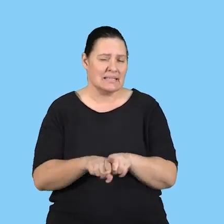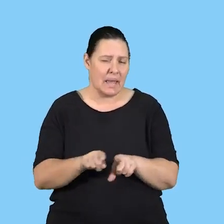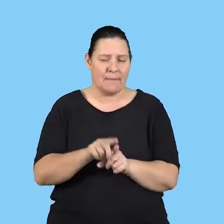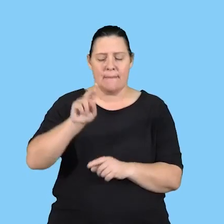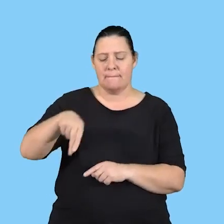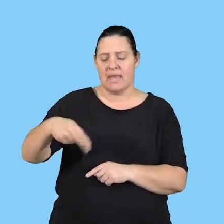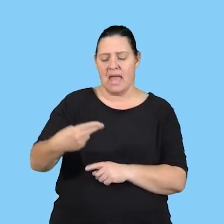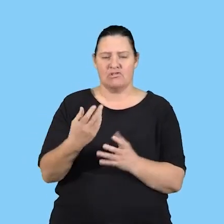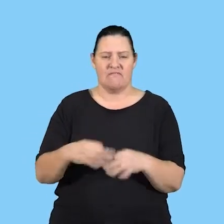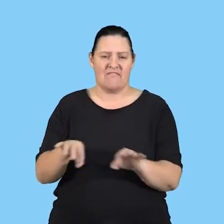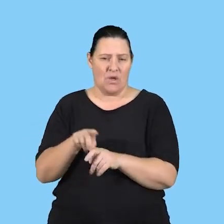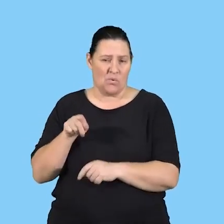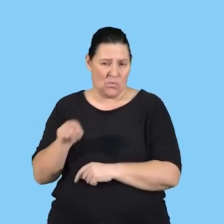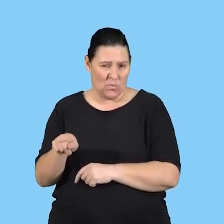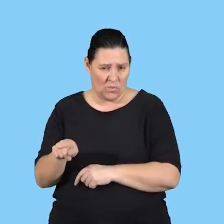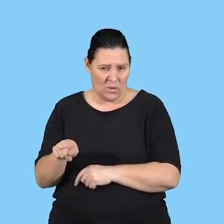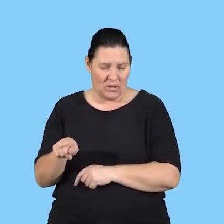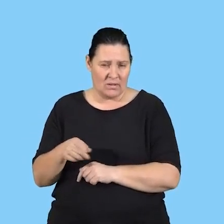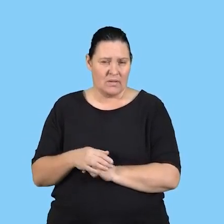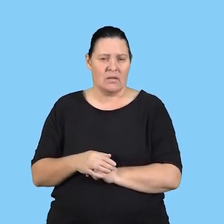values, that these